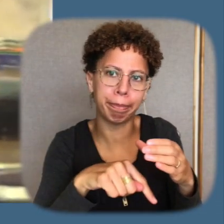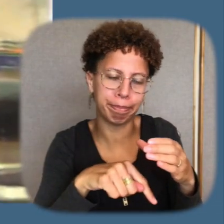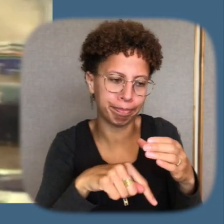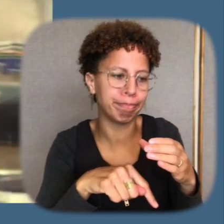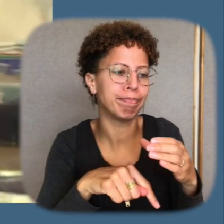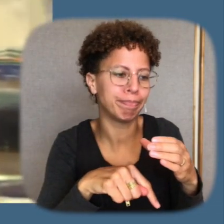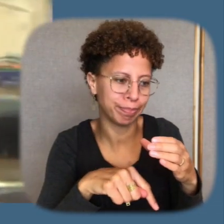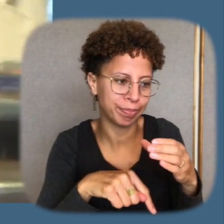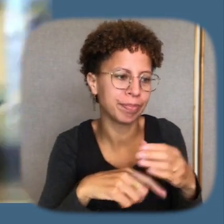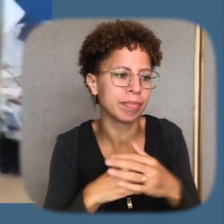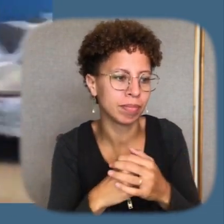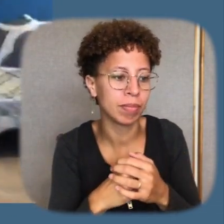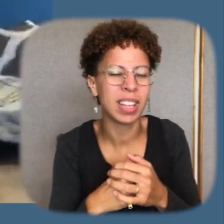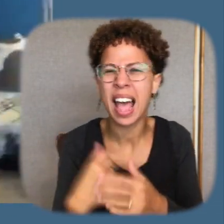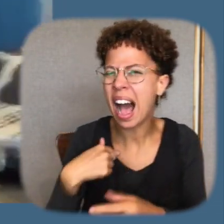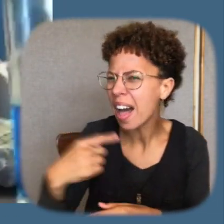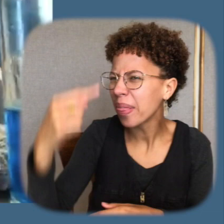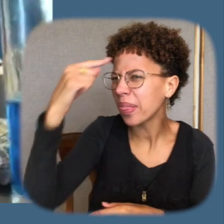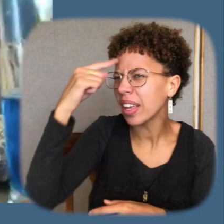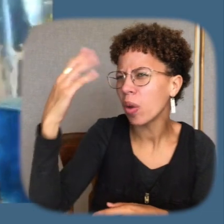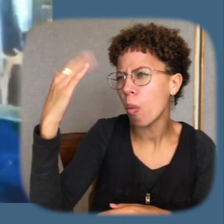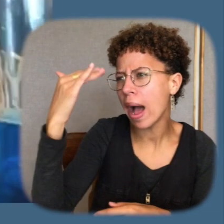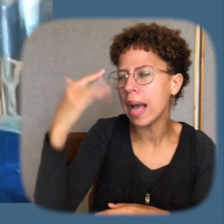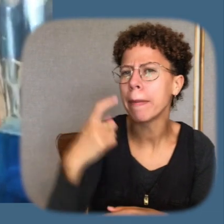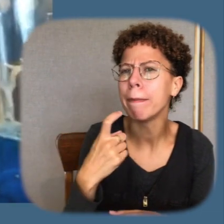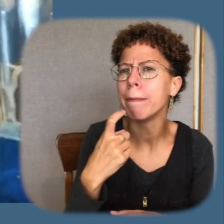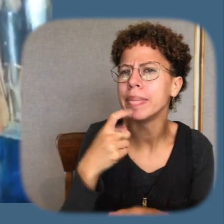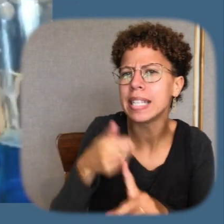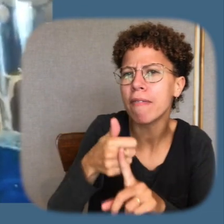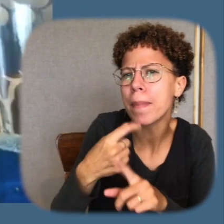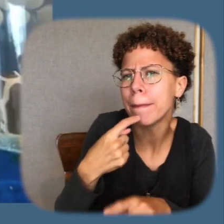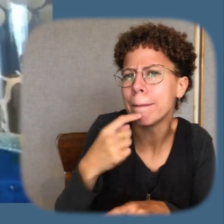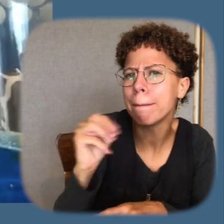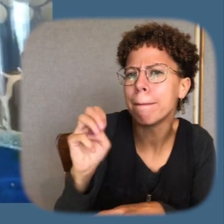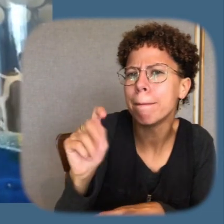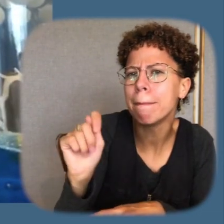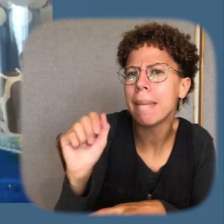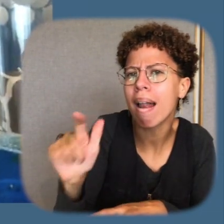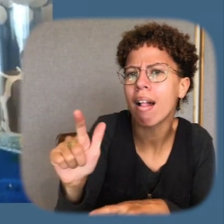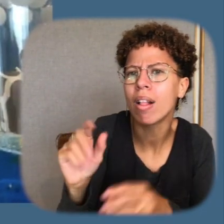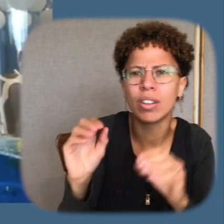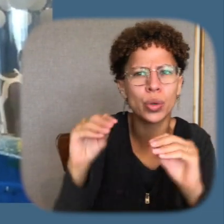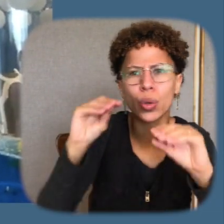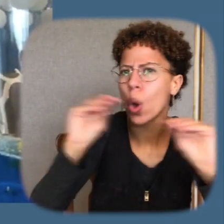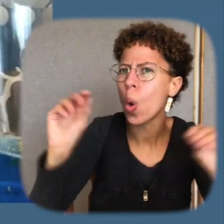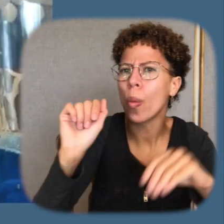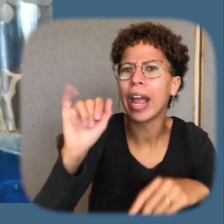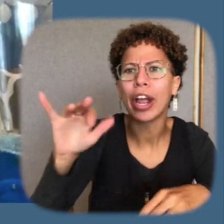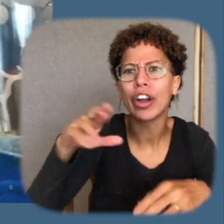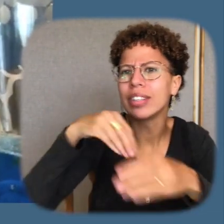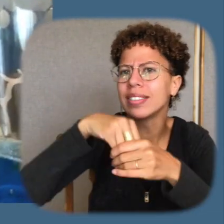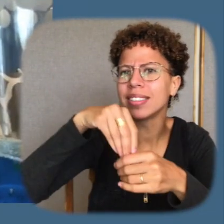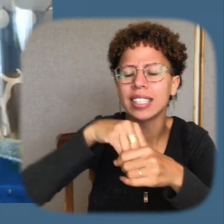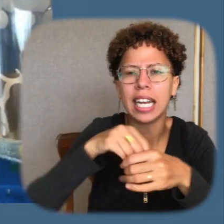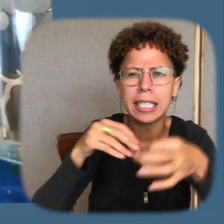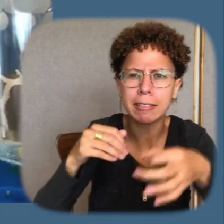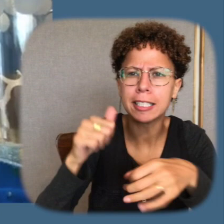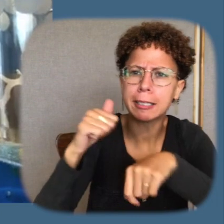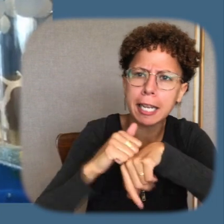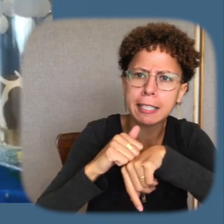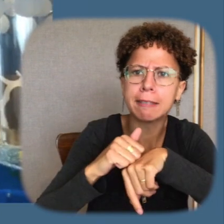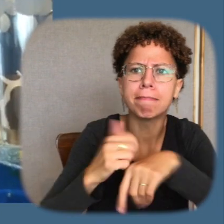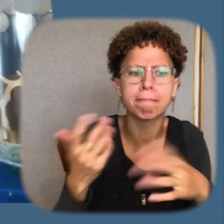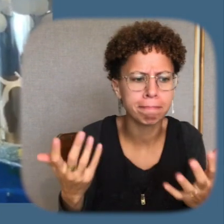bottom. Okay. I think it's because it's metal and has no air pockets in it. Yeah, makes sense,